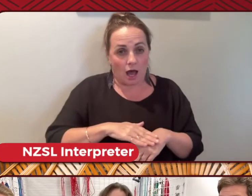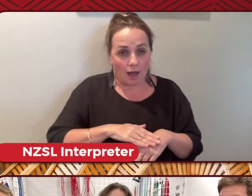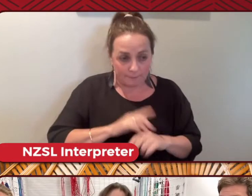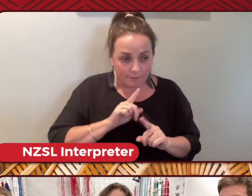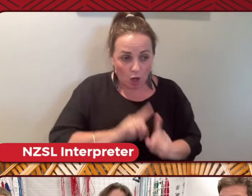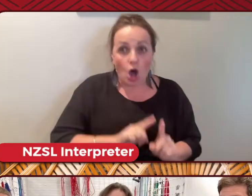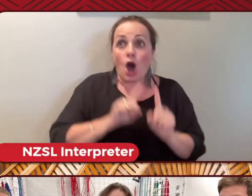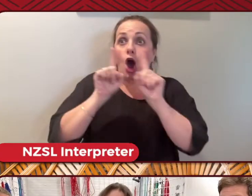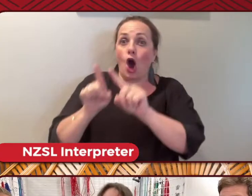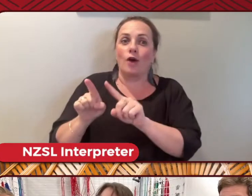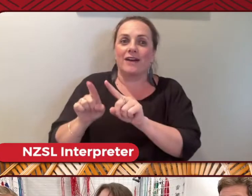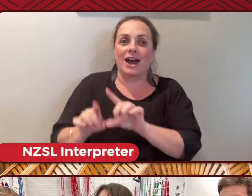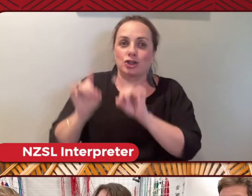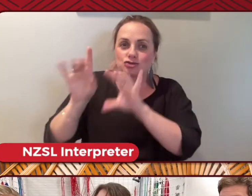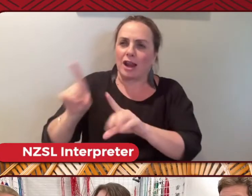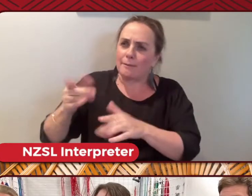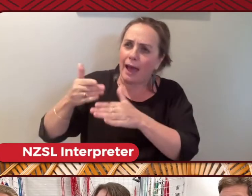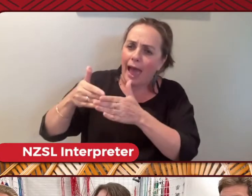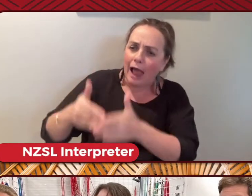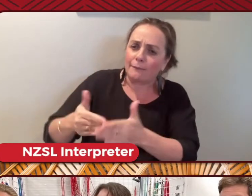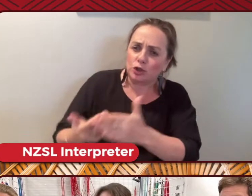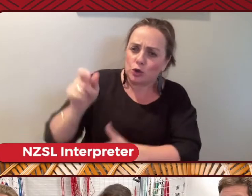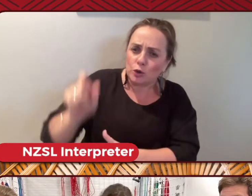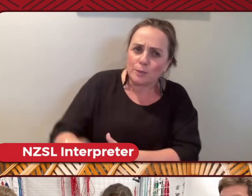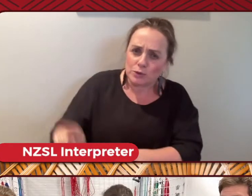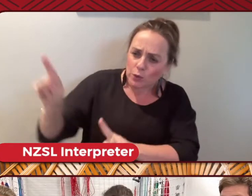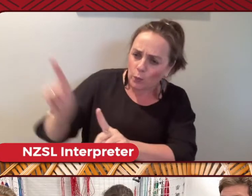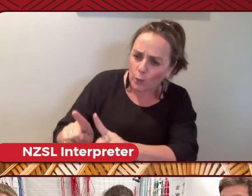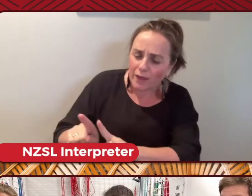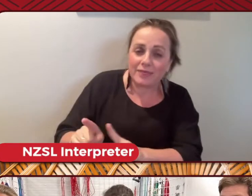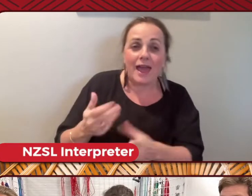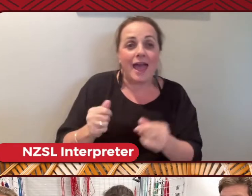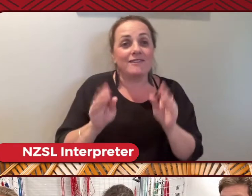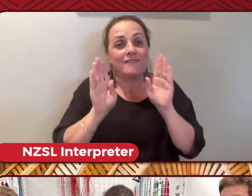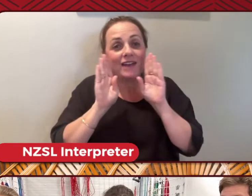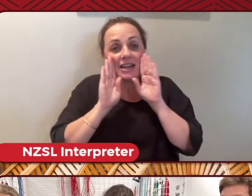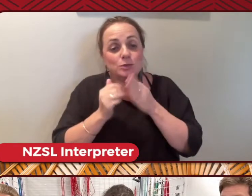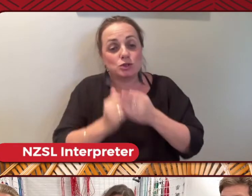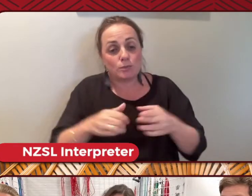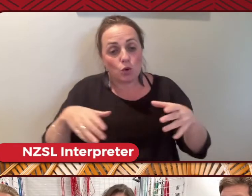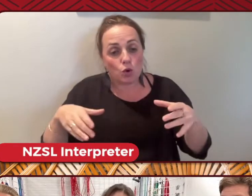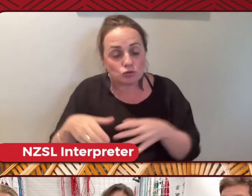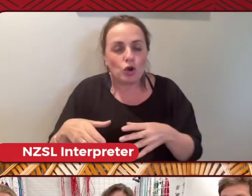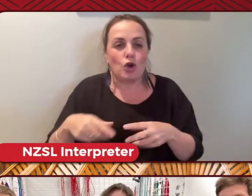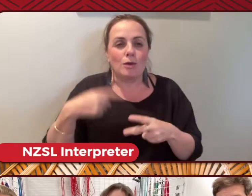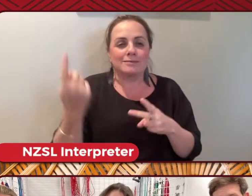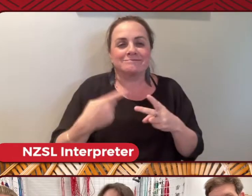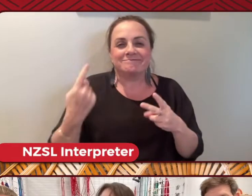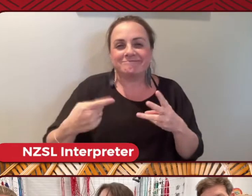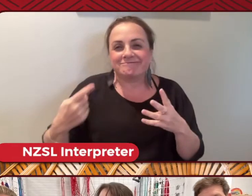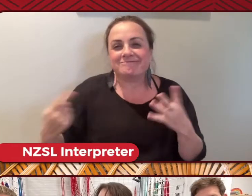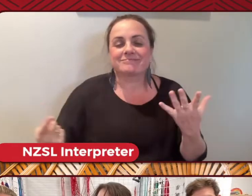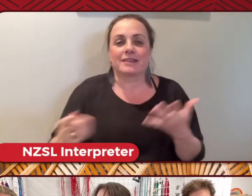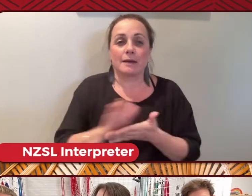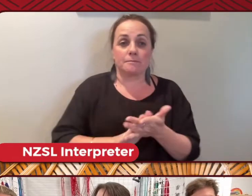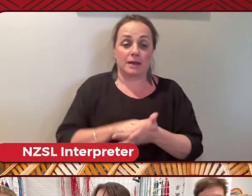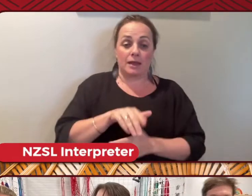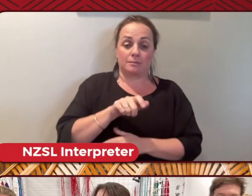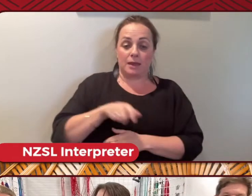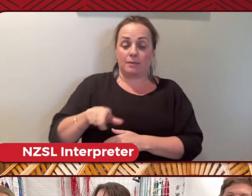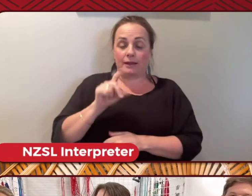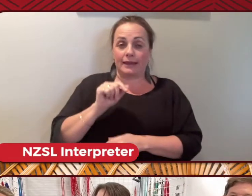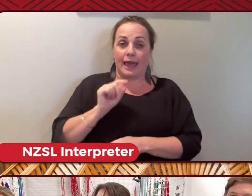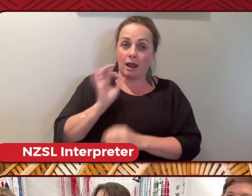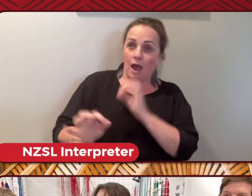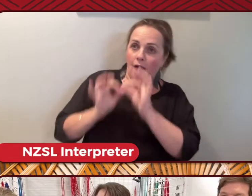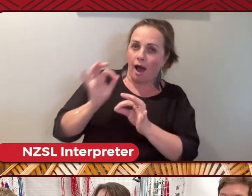the new person that's there for the first time. And we've got Facebook support groups and things like that they can offer up questions and,